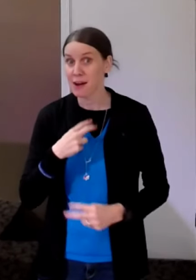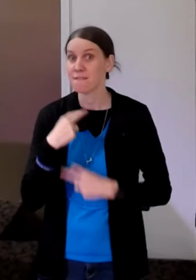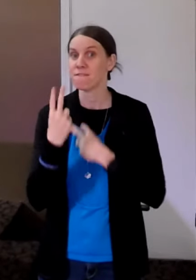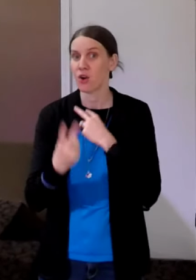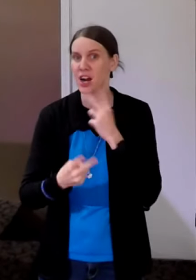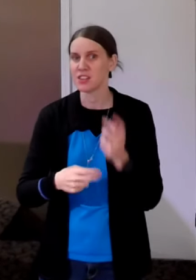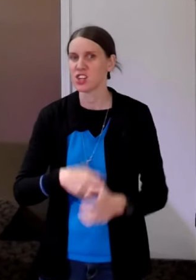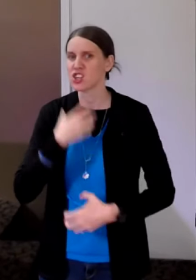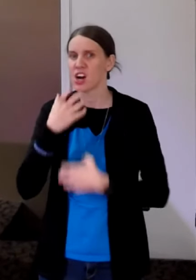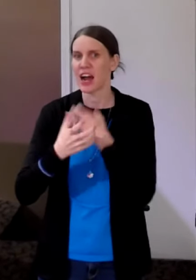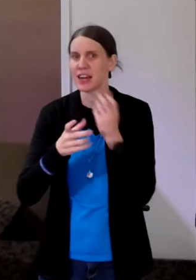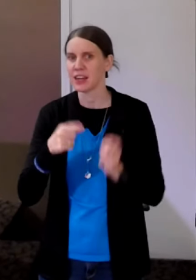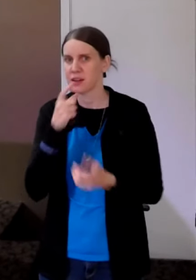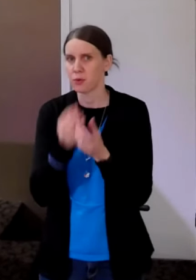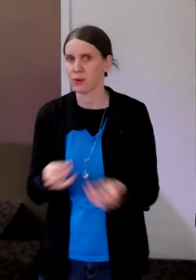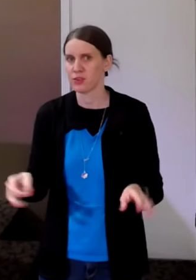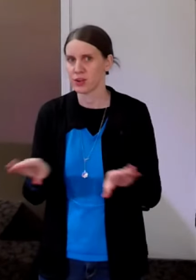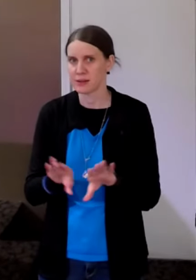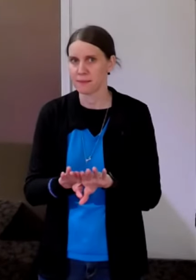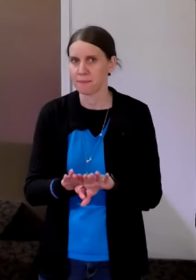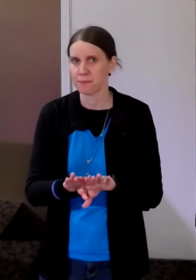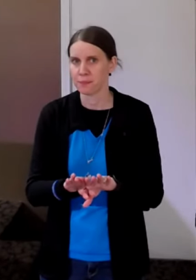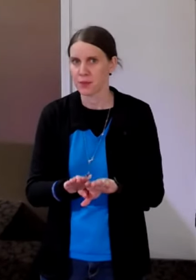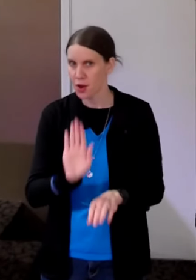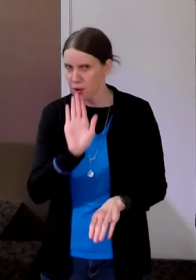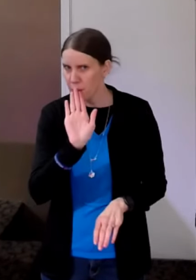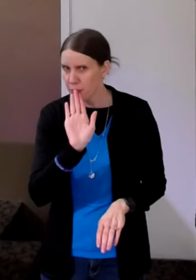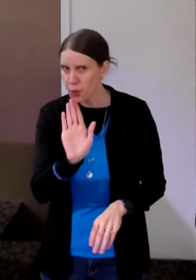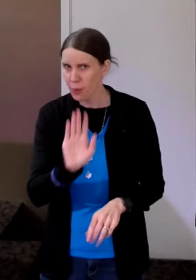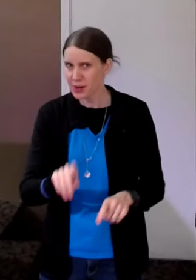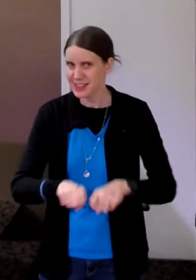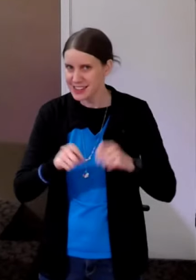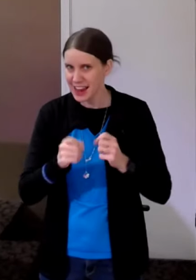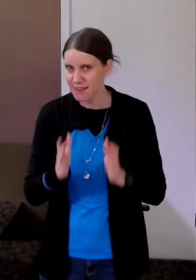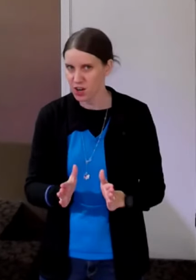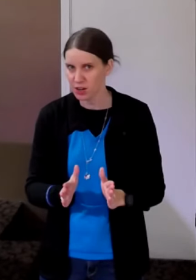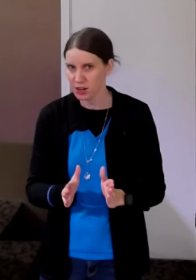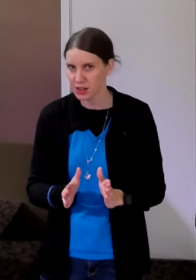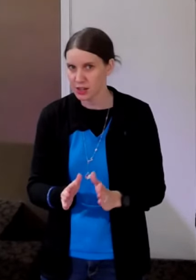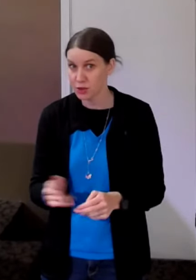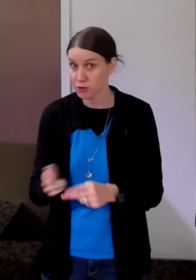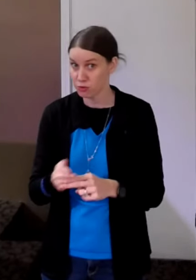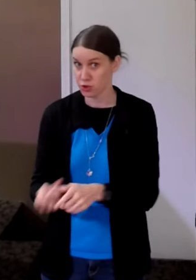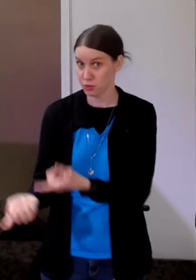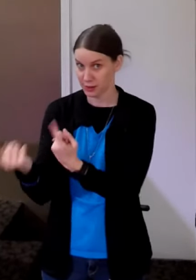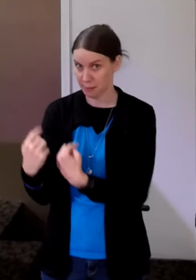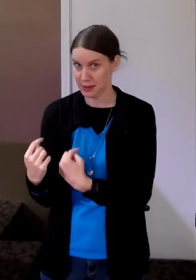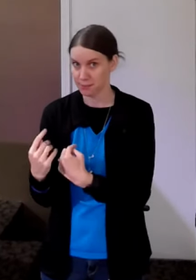voice crying in the wilderness. Your Savior is coming.